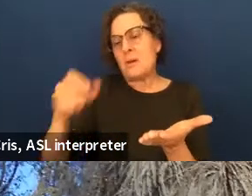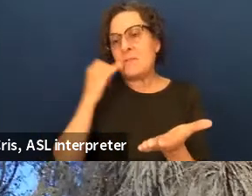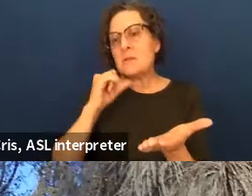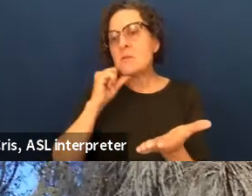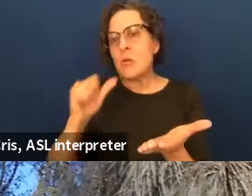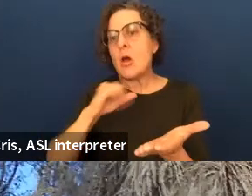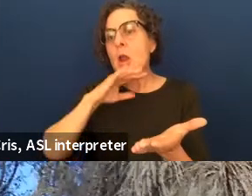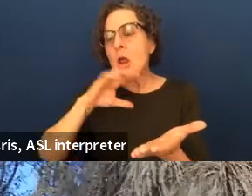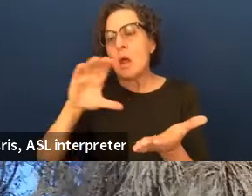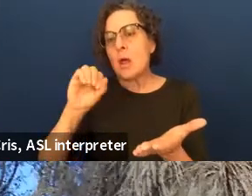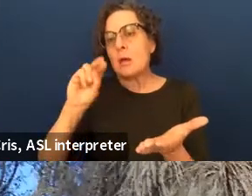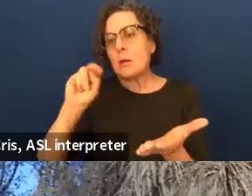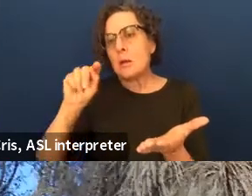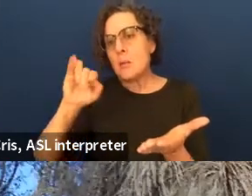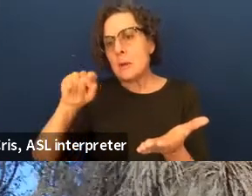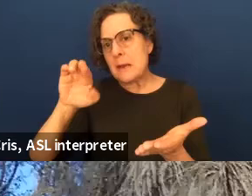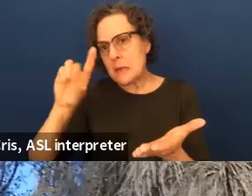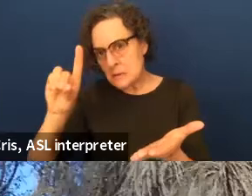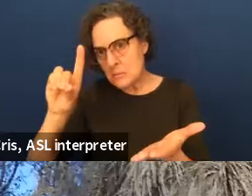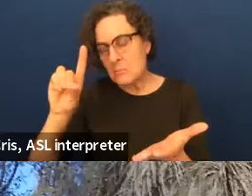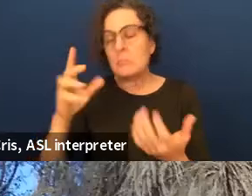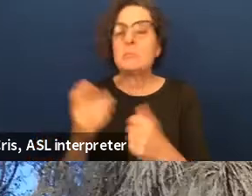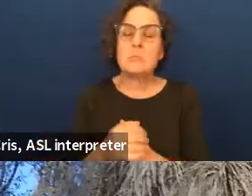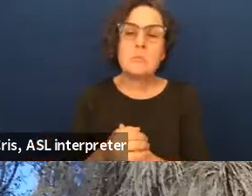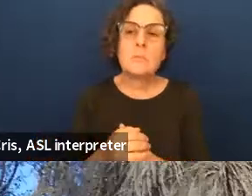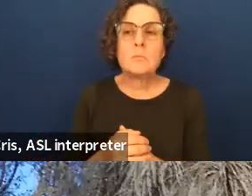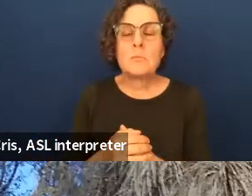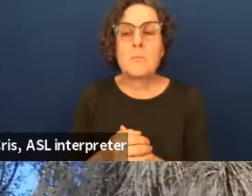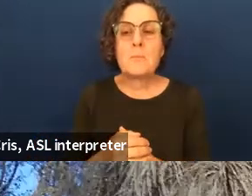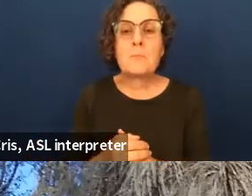footprint, depending on what the samples come back as.